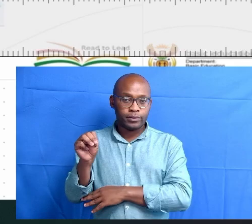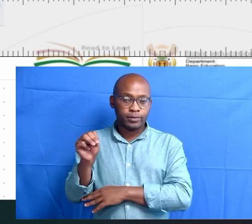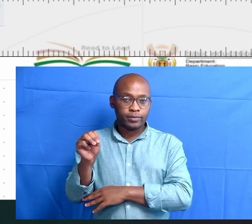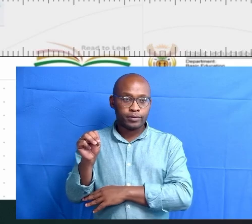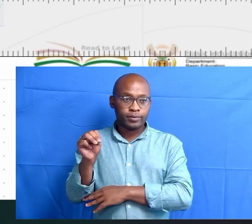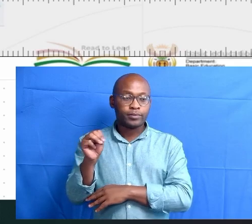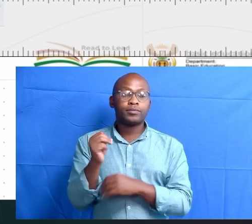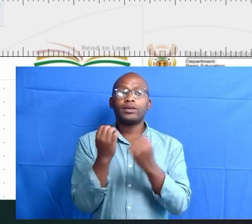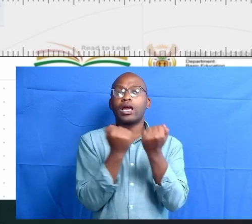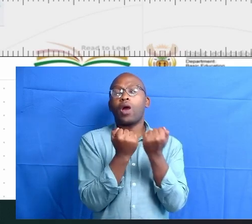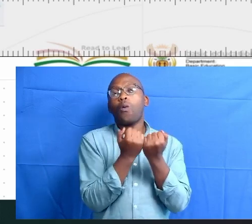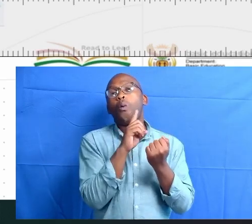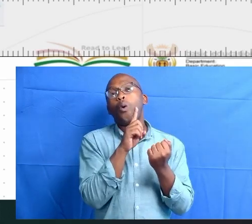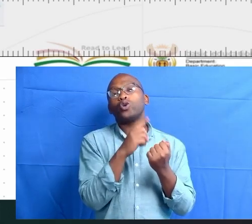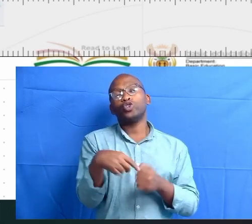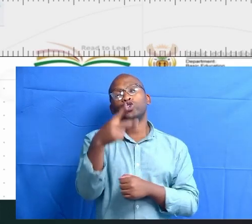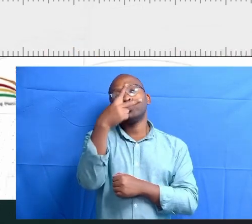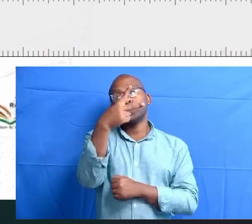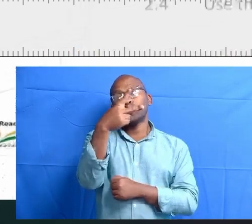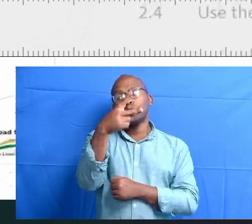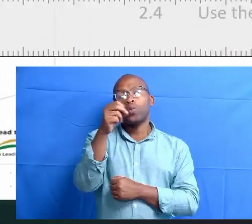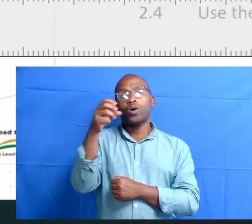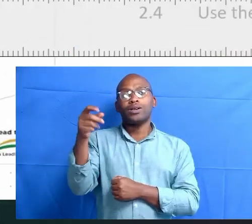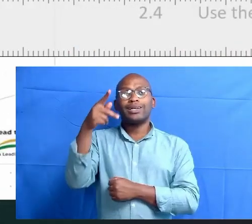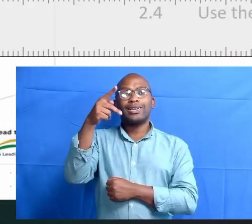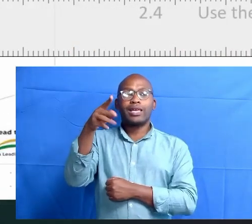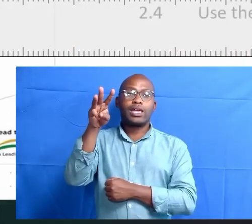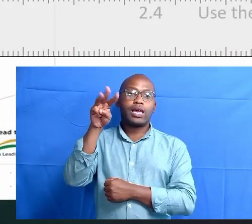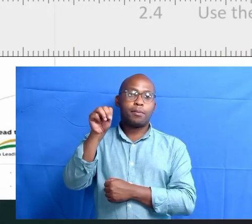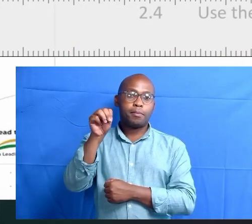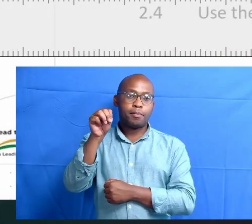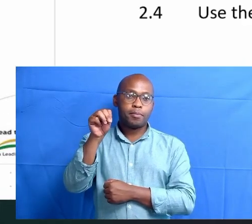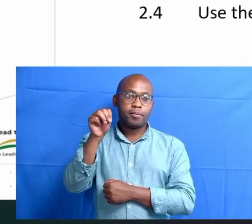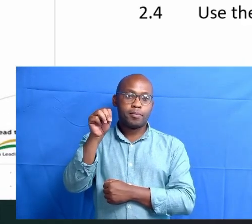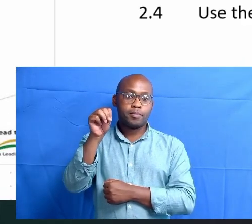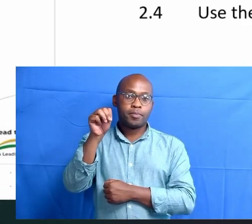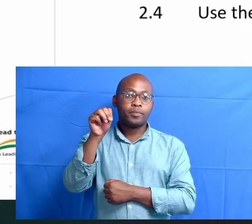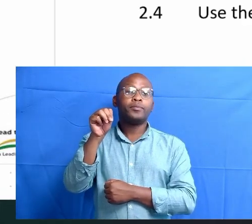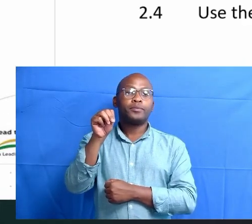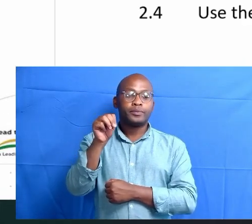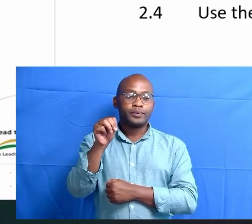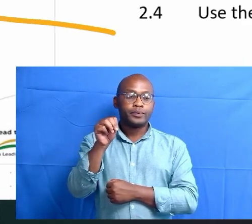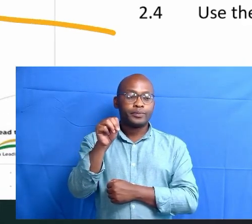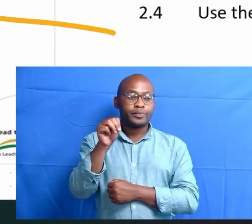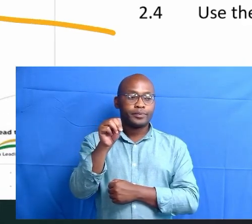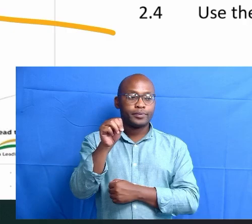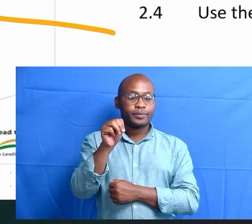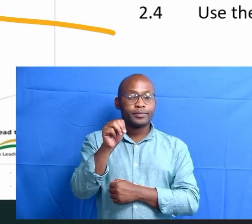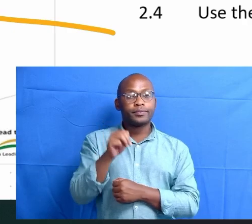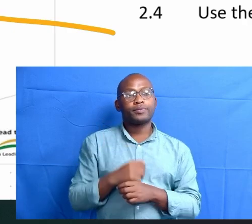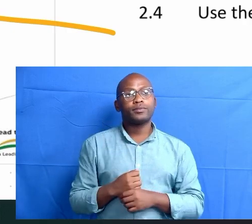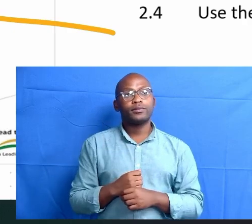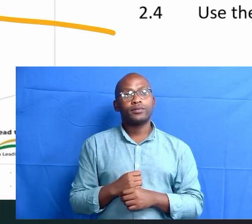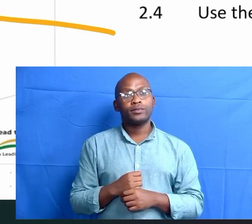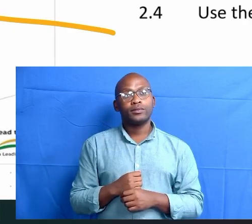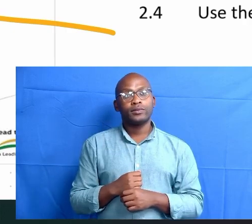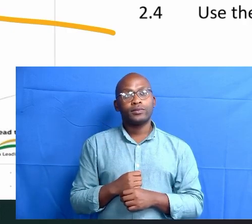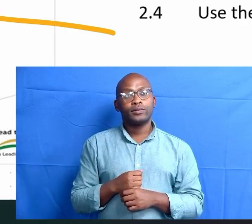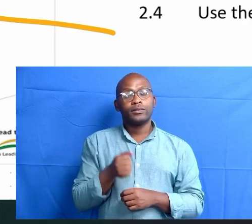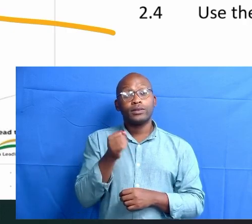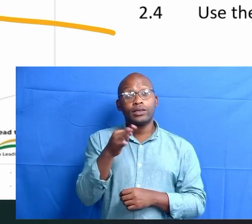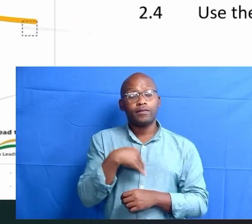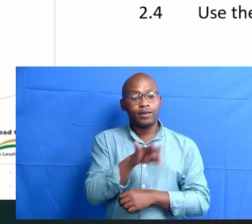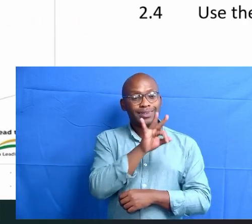30 millimeters is equals to 200 kilometers. 30 millimeters. So if you say 30 millimeters